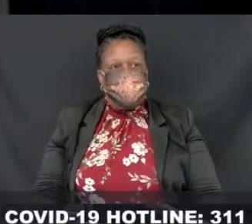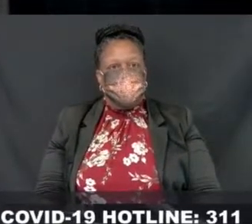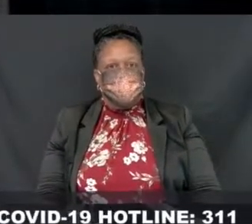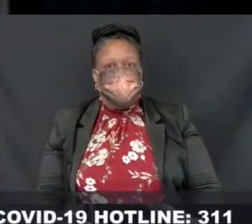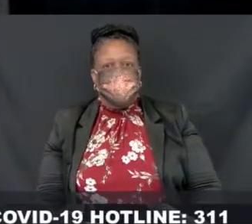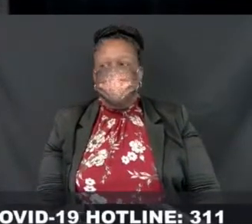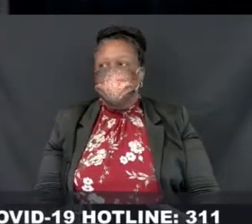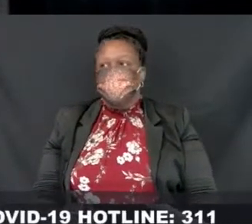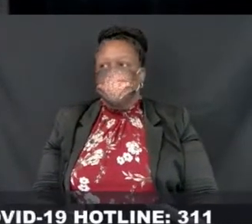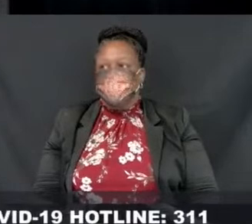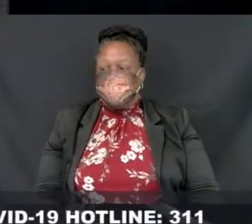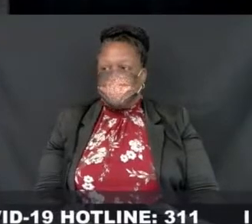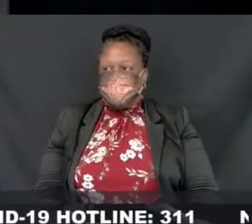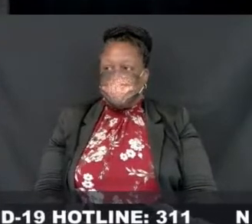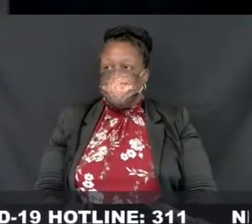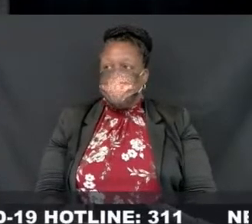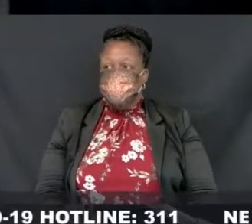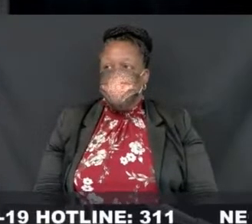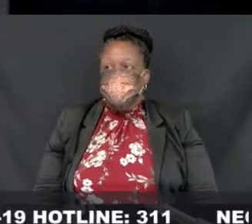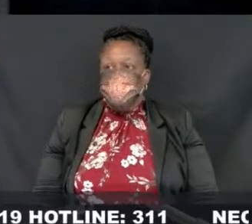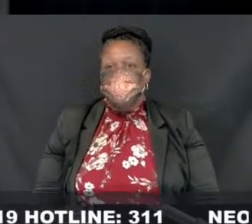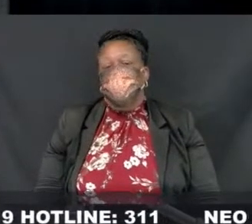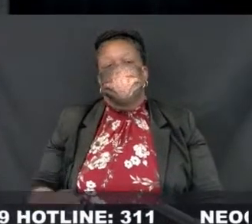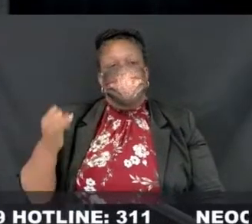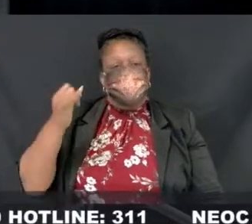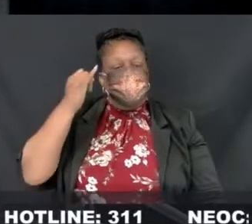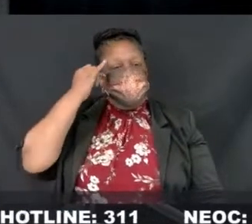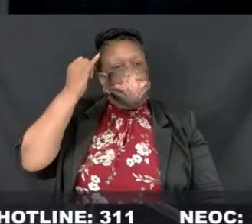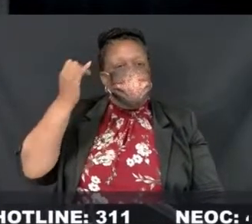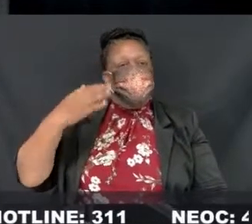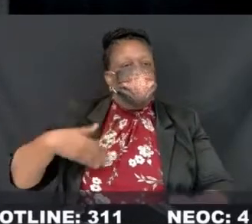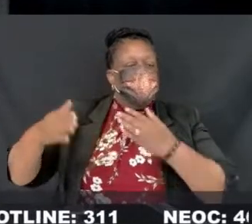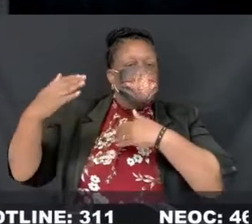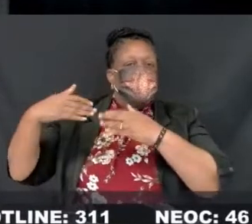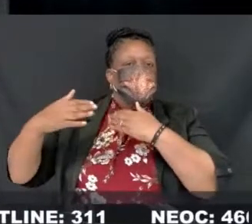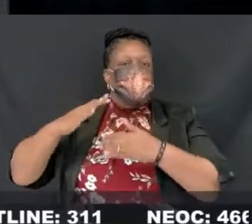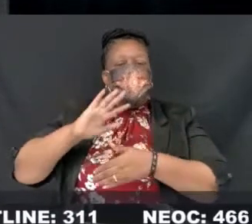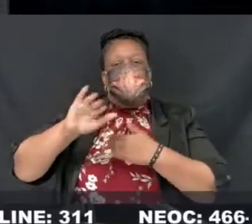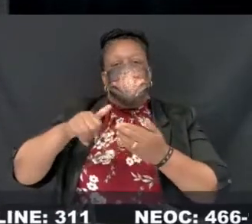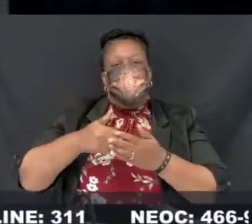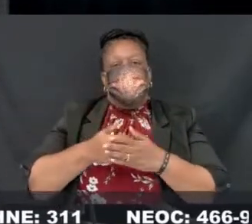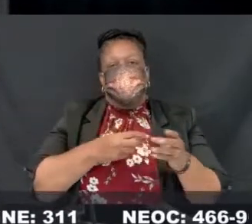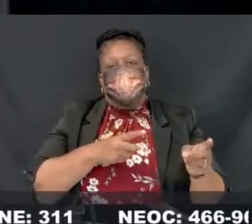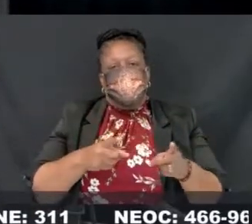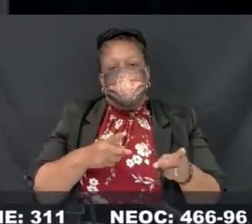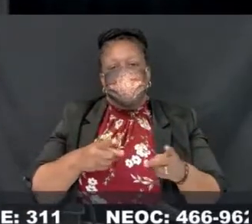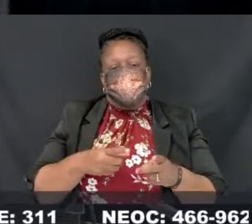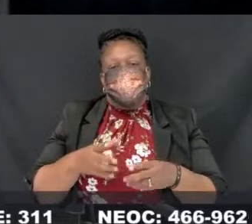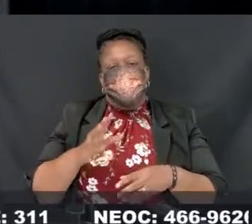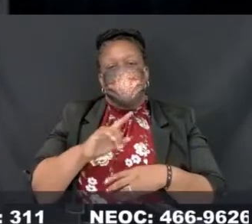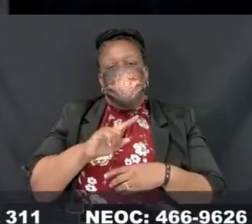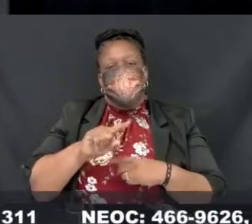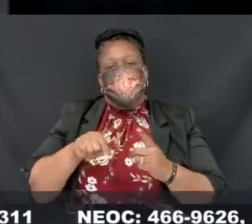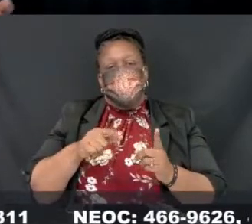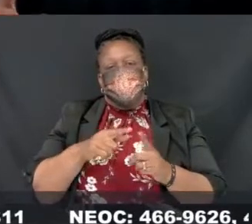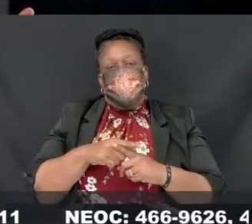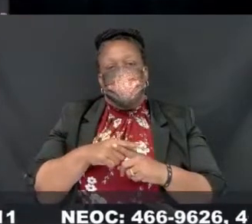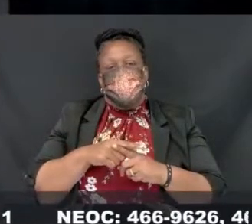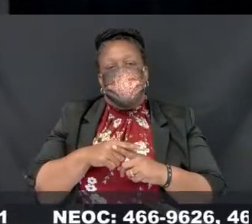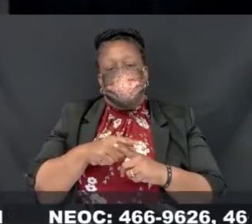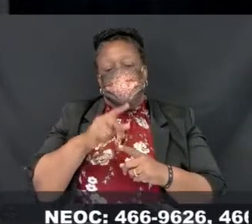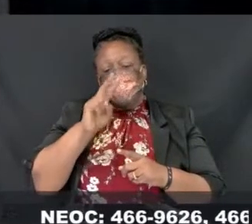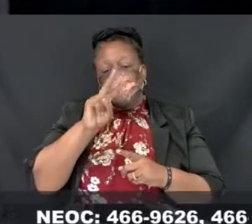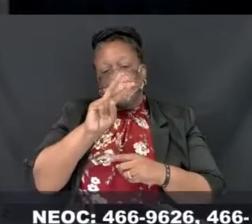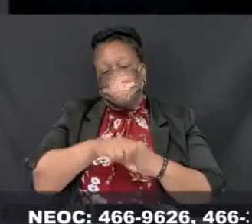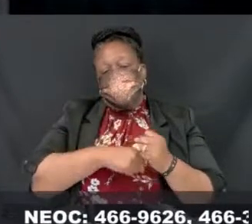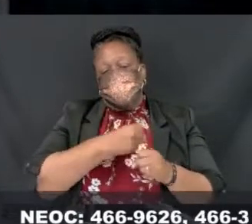important. I could also recall being able to call all the ministers of government and address them with